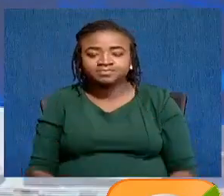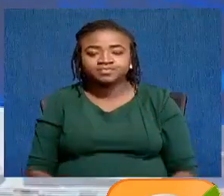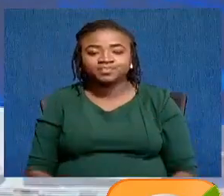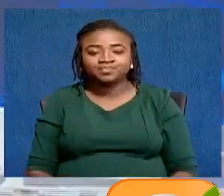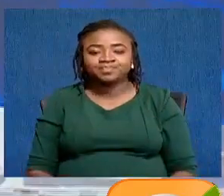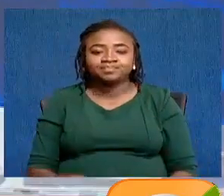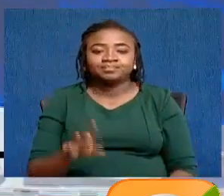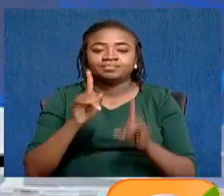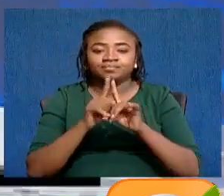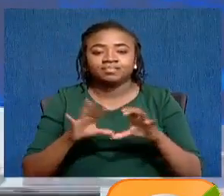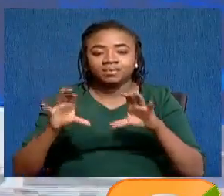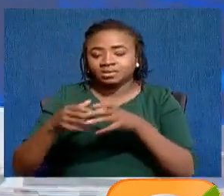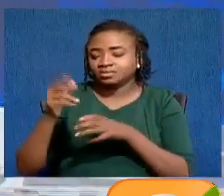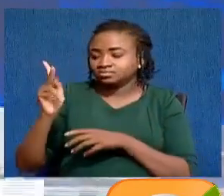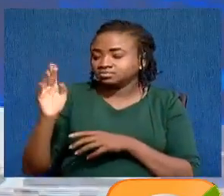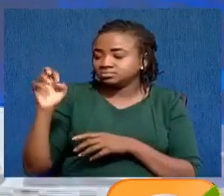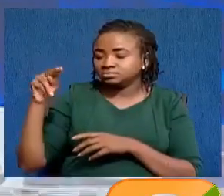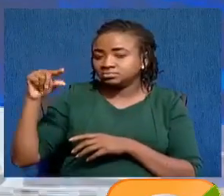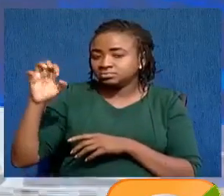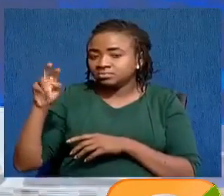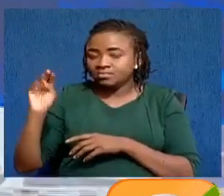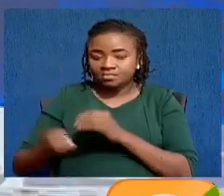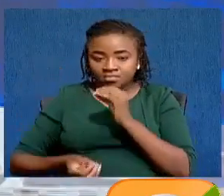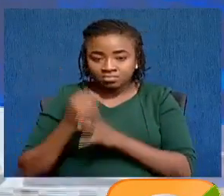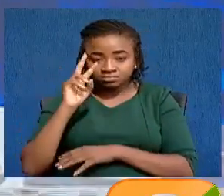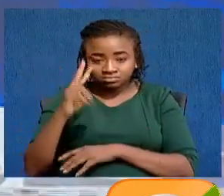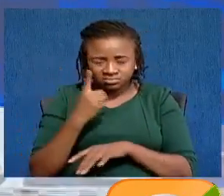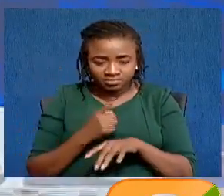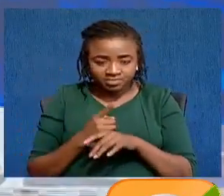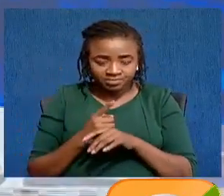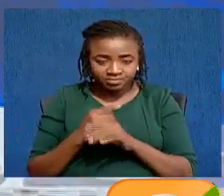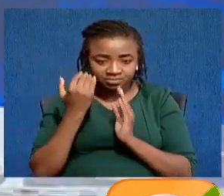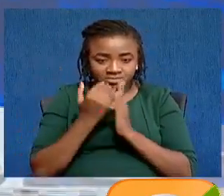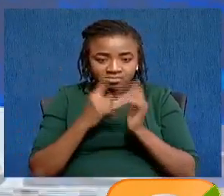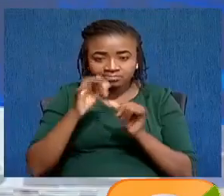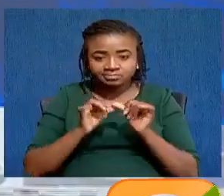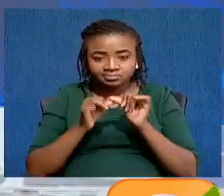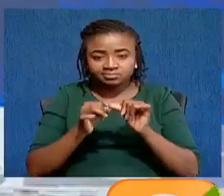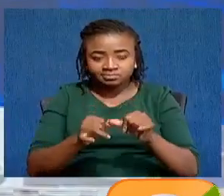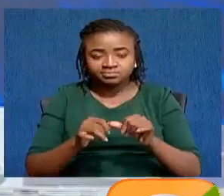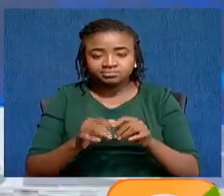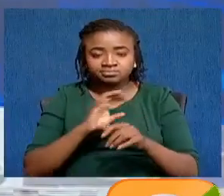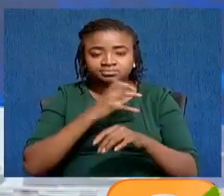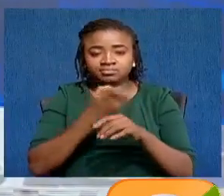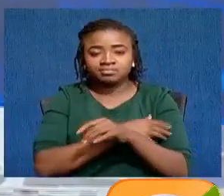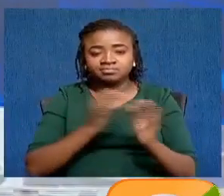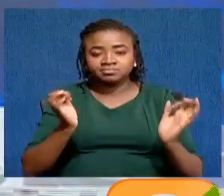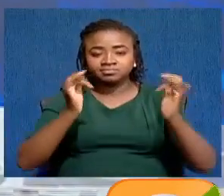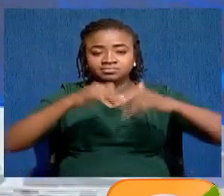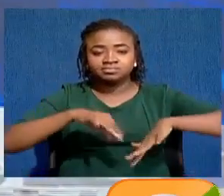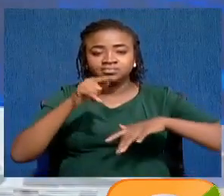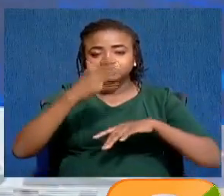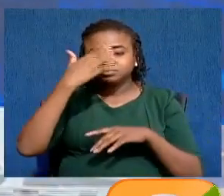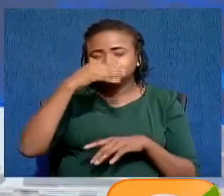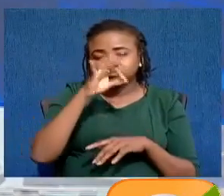The Kenya electricity generating company KenGen has launched the second edition of its sustainable energy conference, a three-day continental